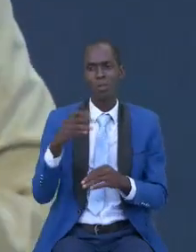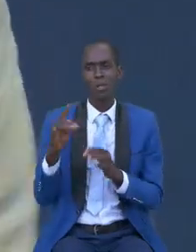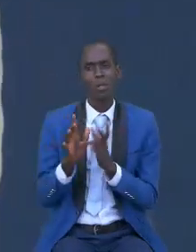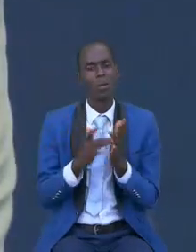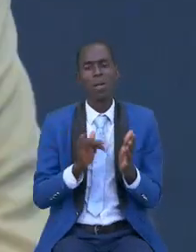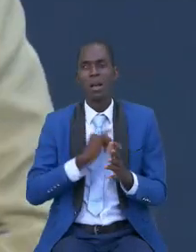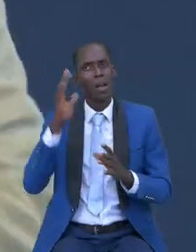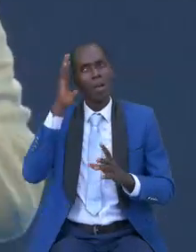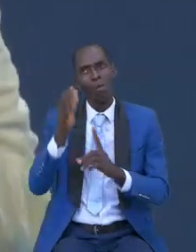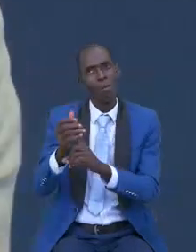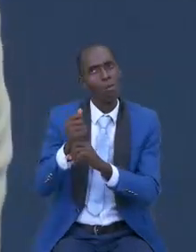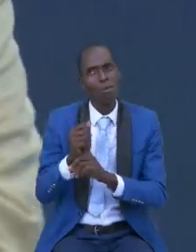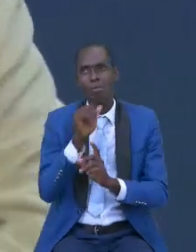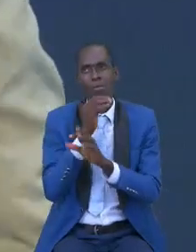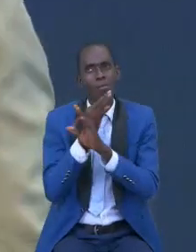you go.